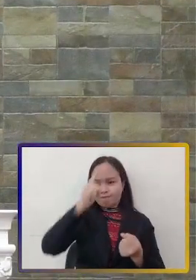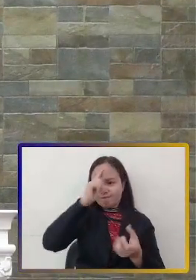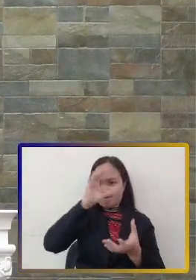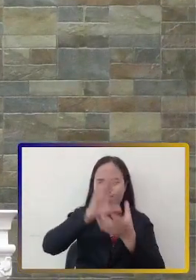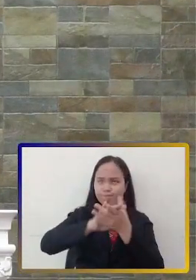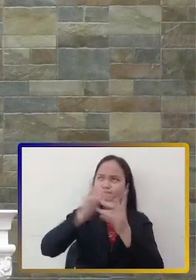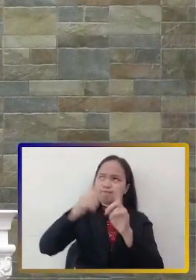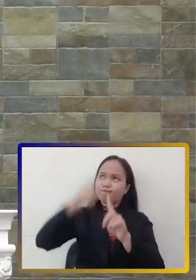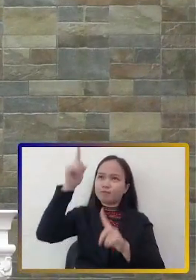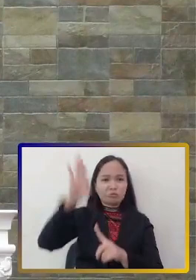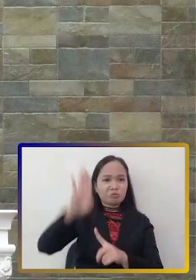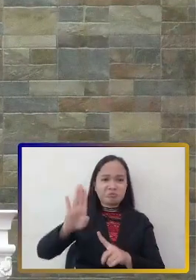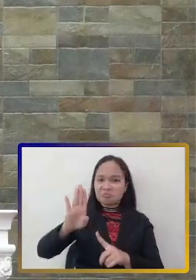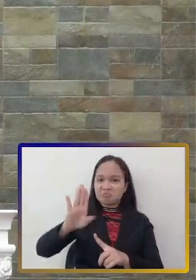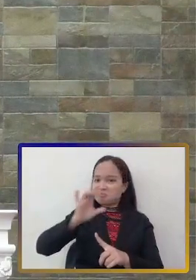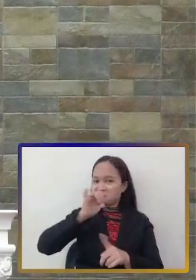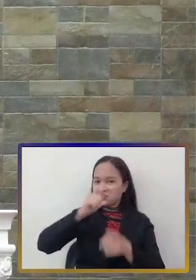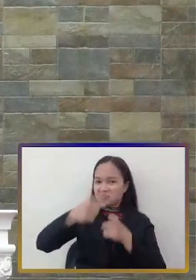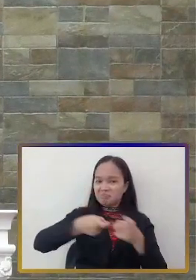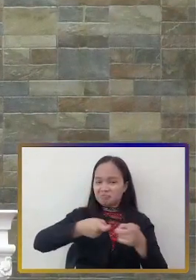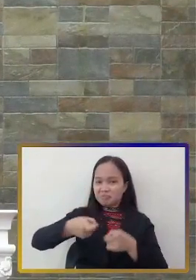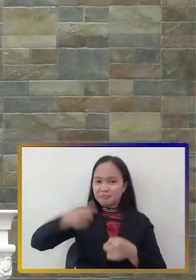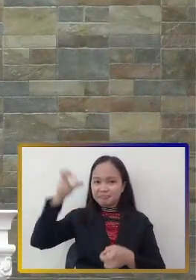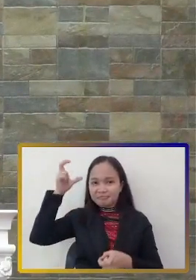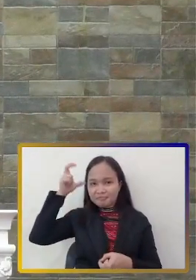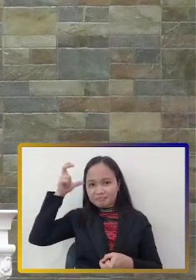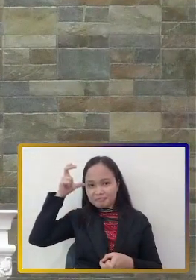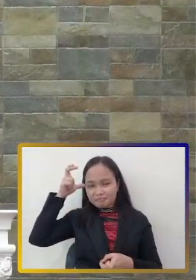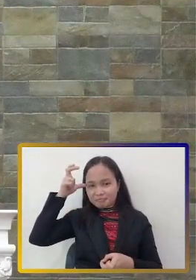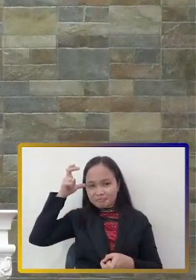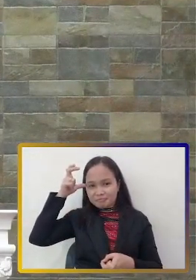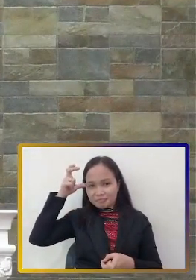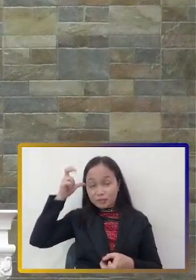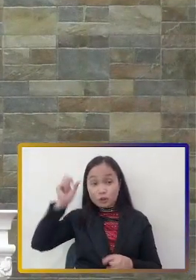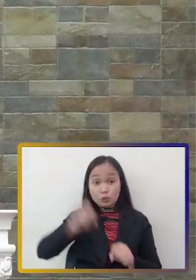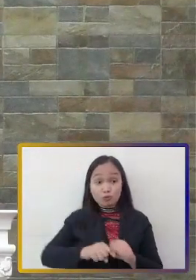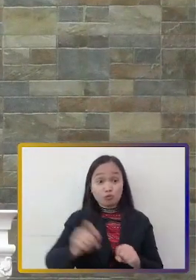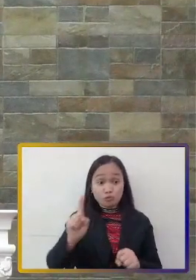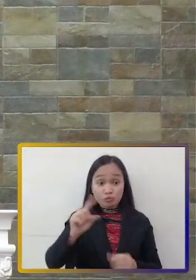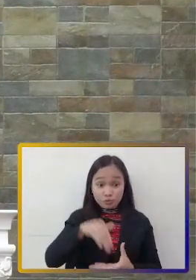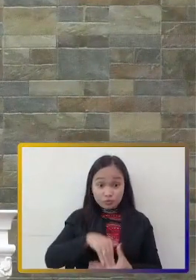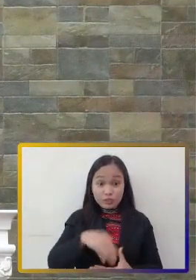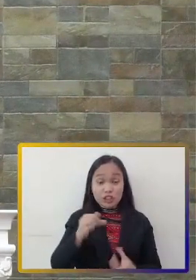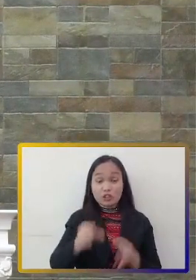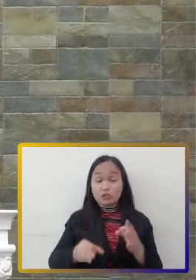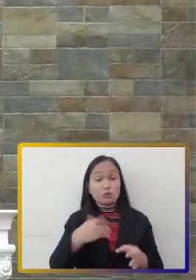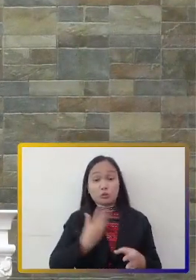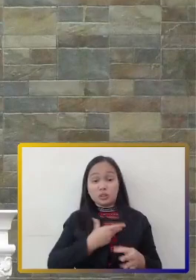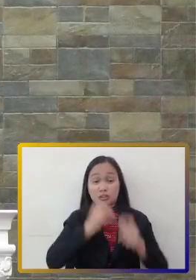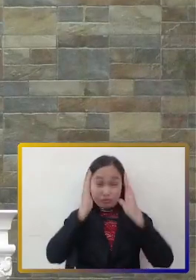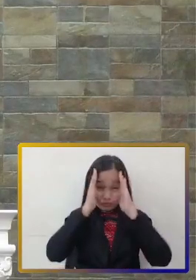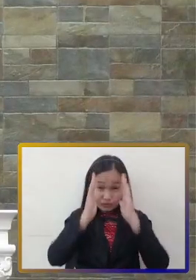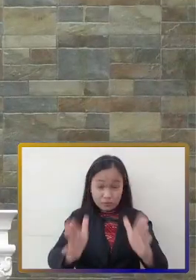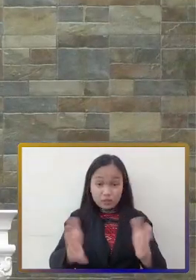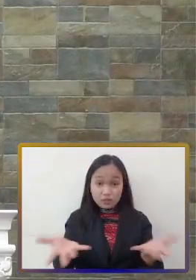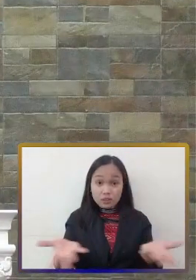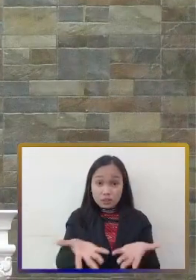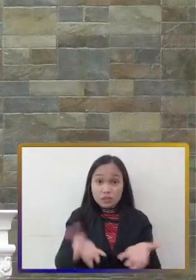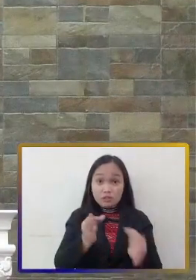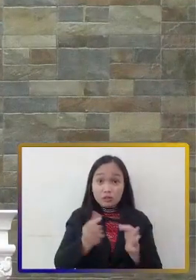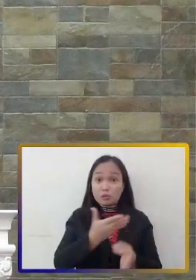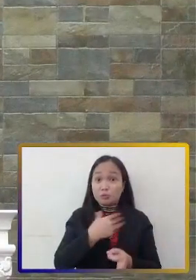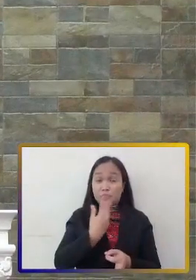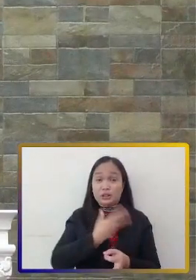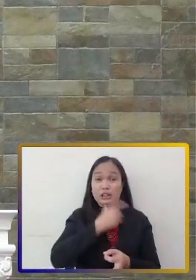diablo. Akalain mo, again, if you will not take heed to this message, kapatid, if you will not abide in